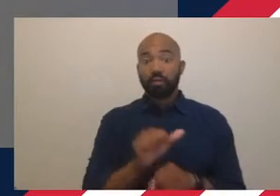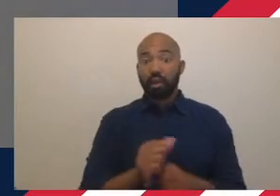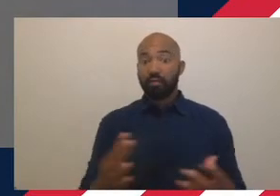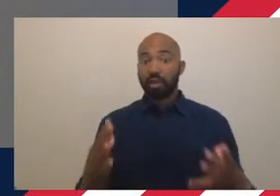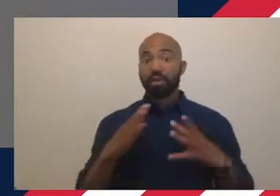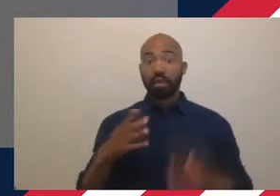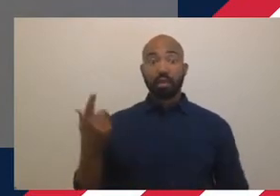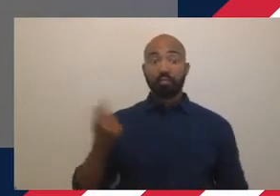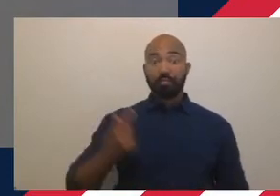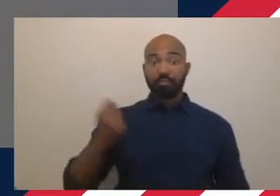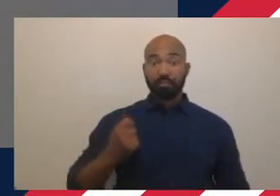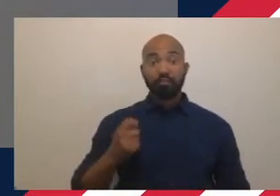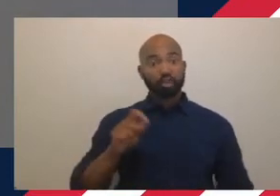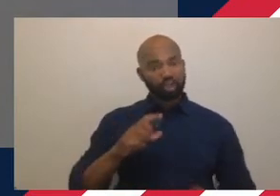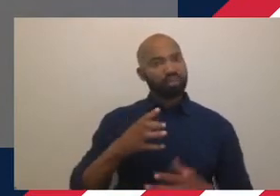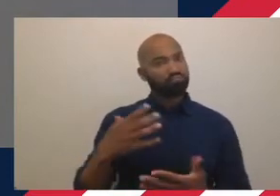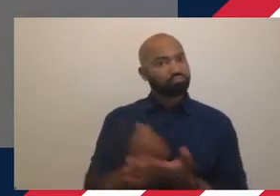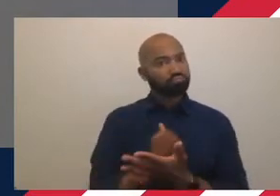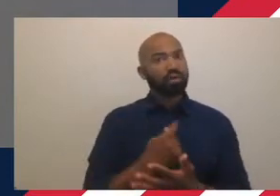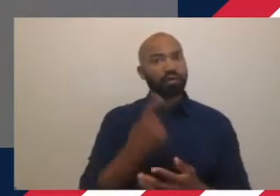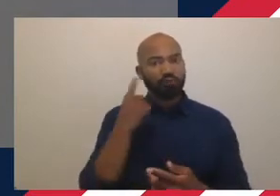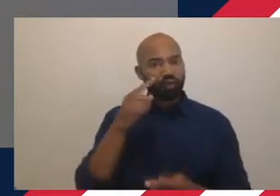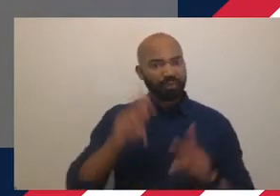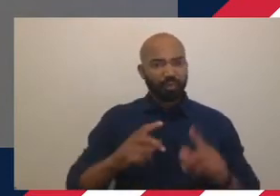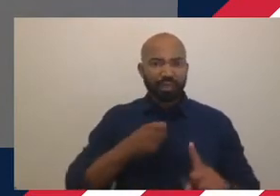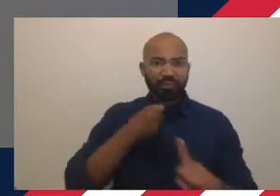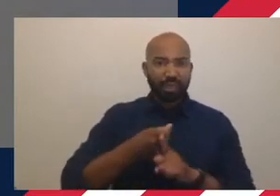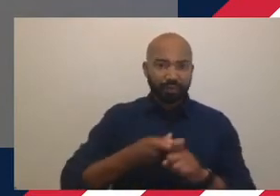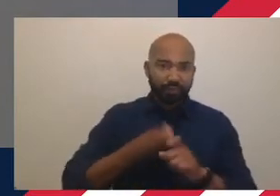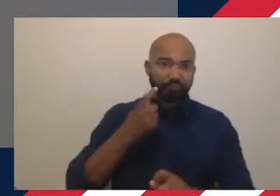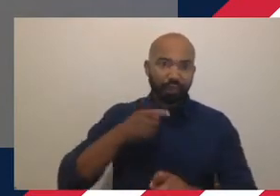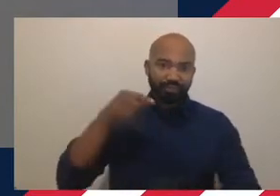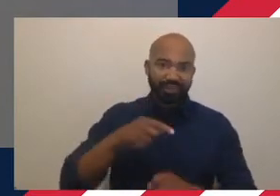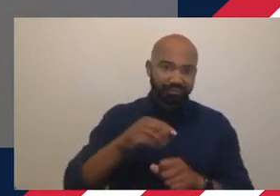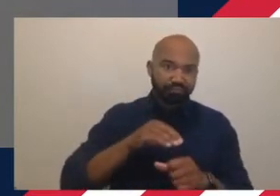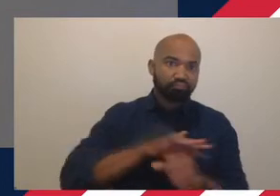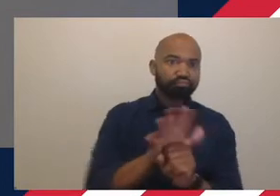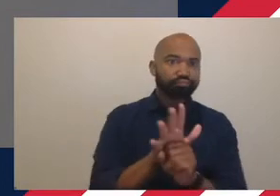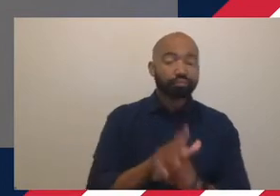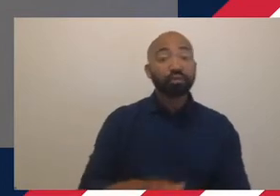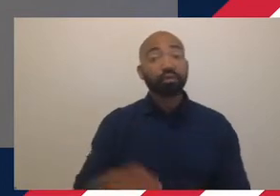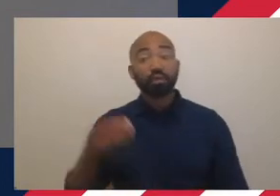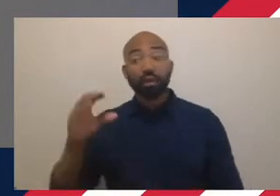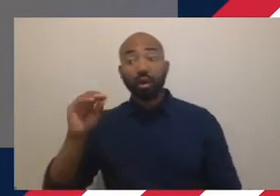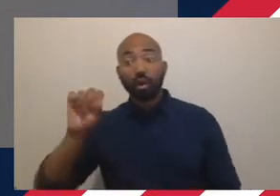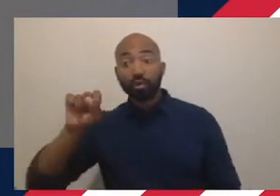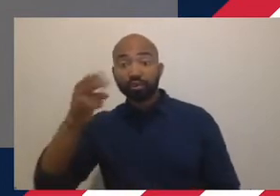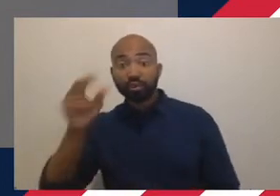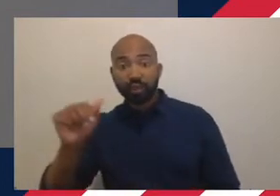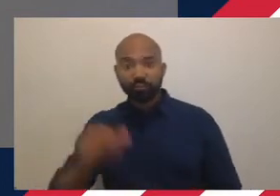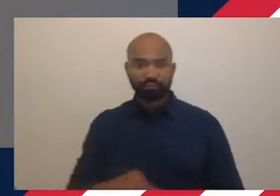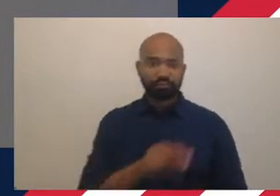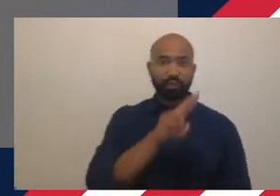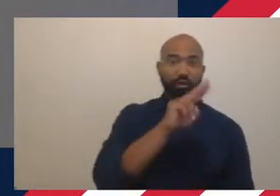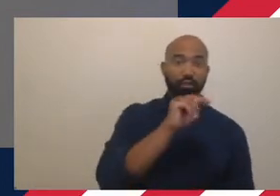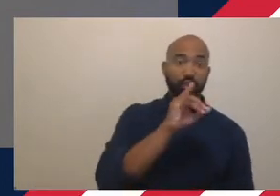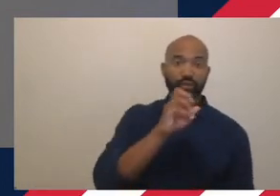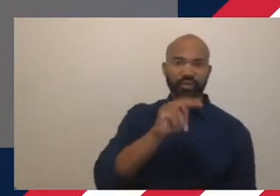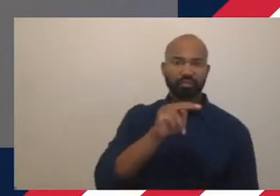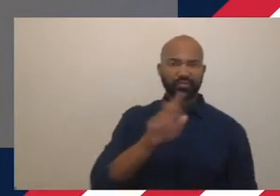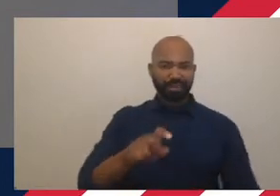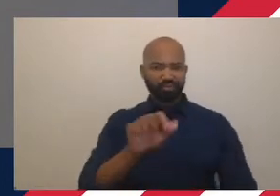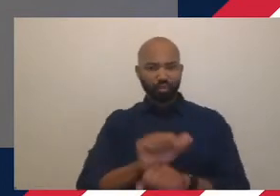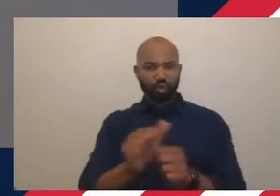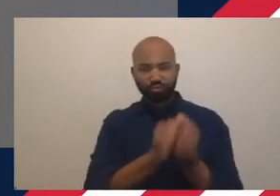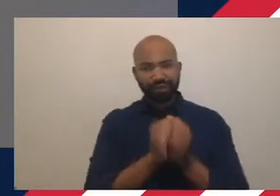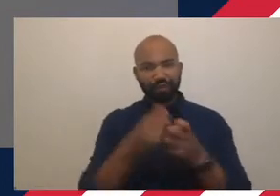virus. We need candidates who understand that OSHA must work with unions to ensure the proper workplace protections are in